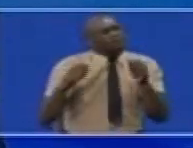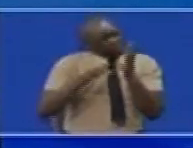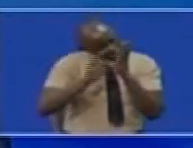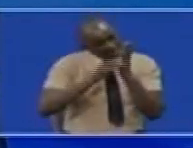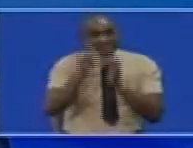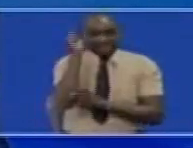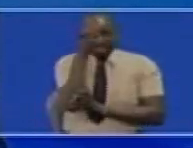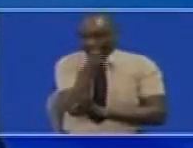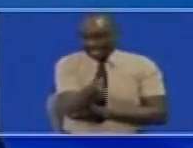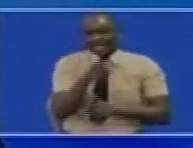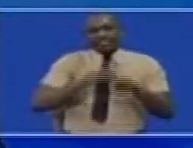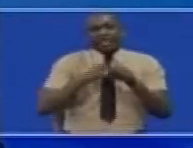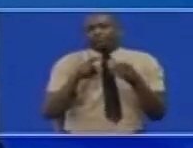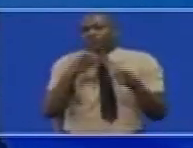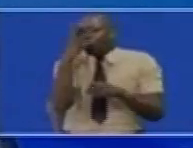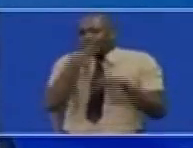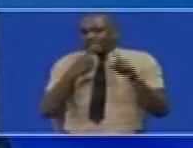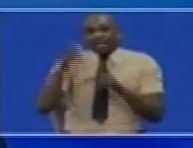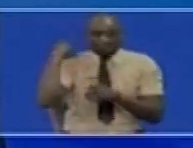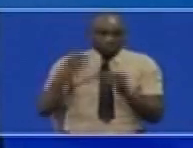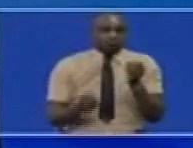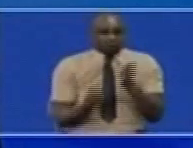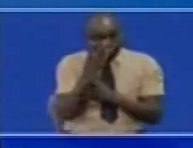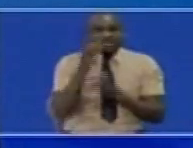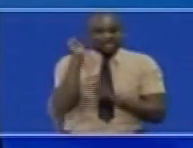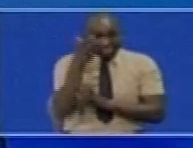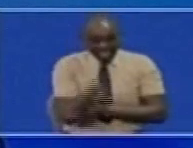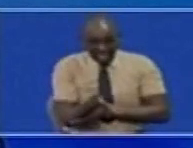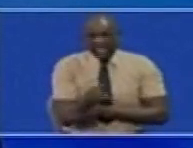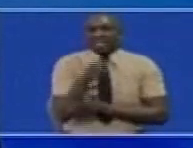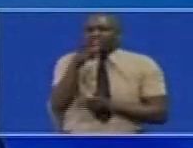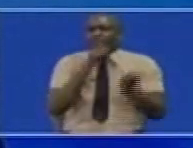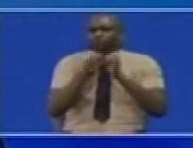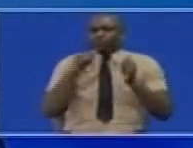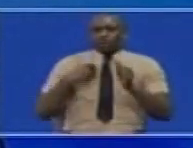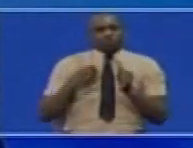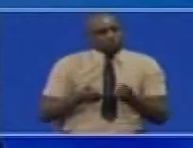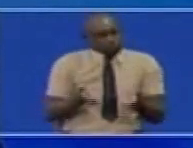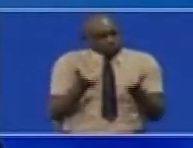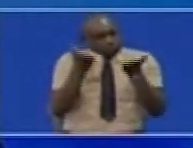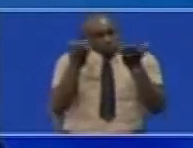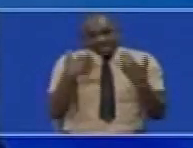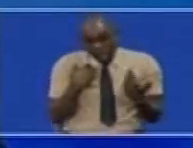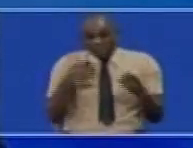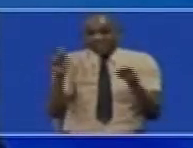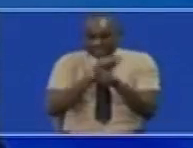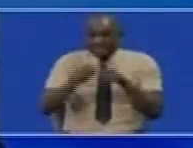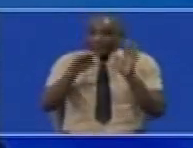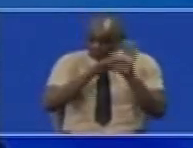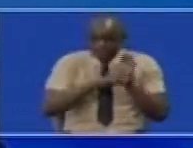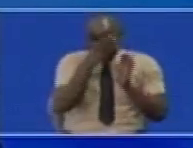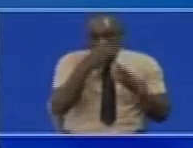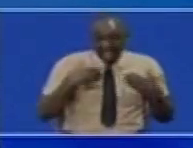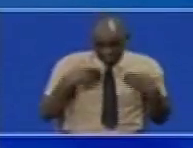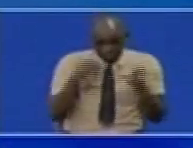Kenya since it was introduced 4 years ago. In a way of expanding the sport, Skydive Diani conducts training programs for locals with the